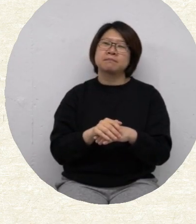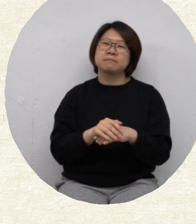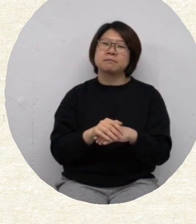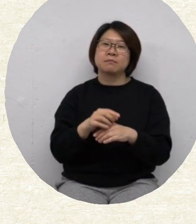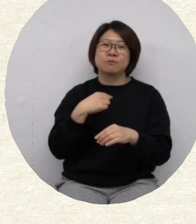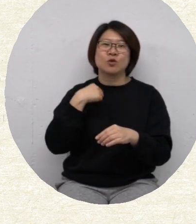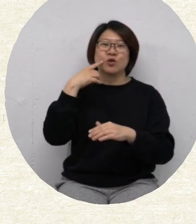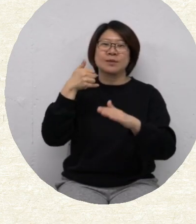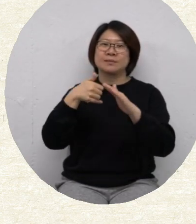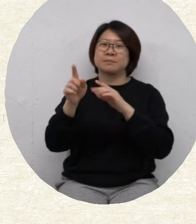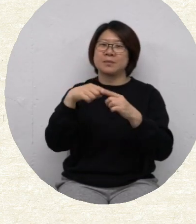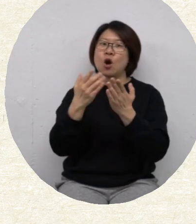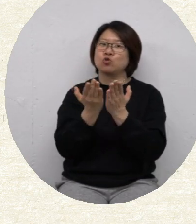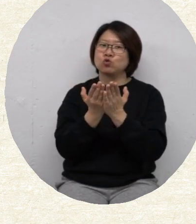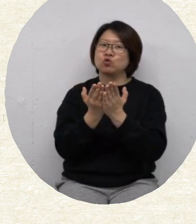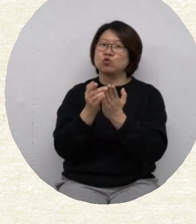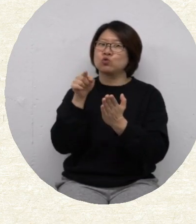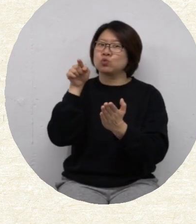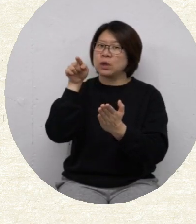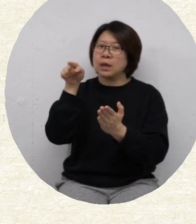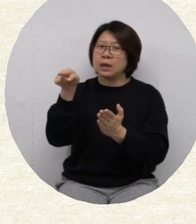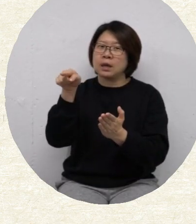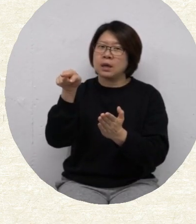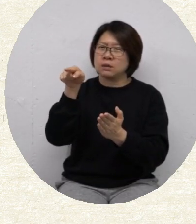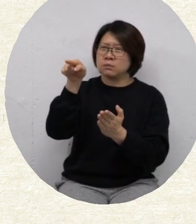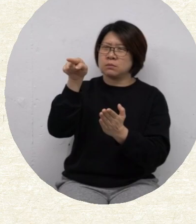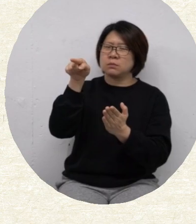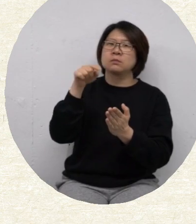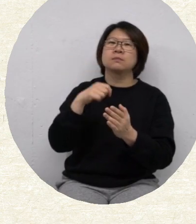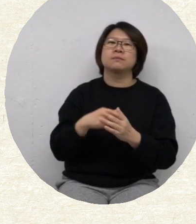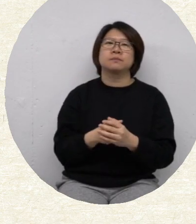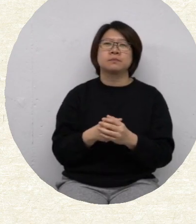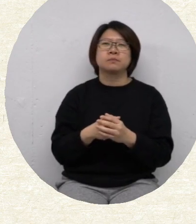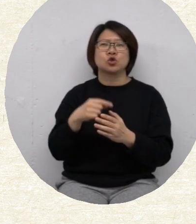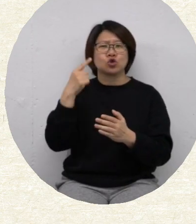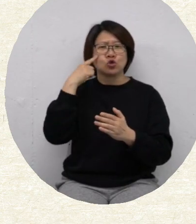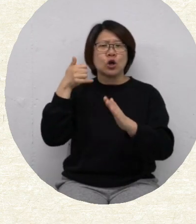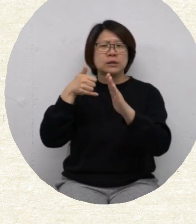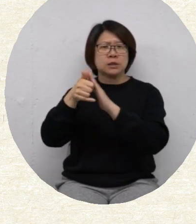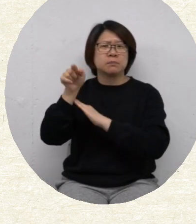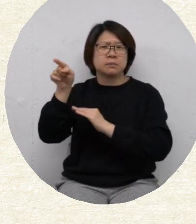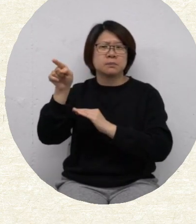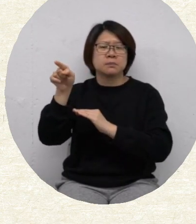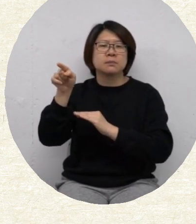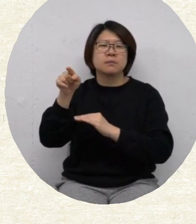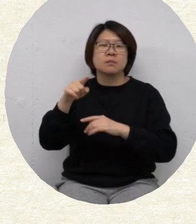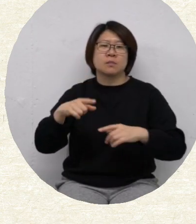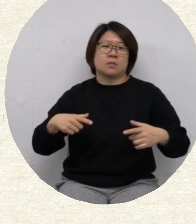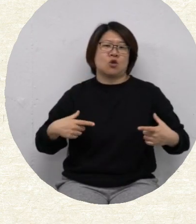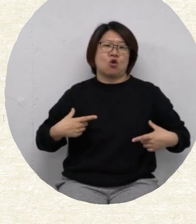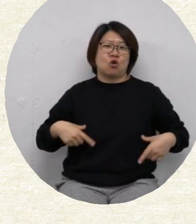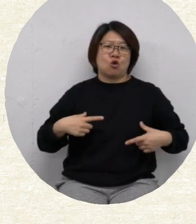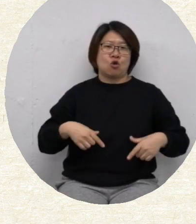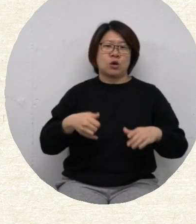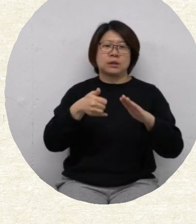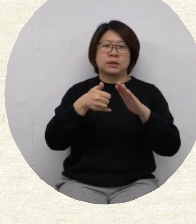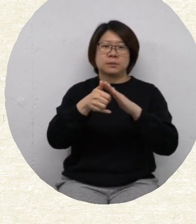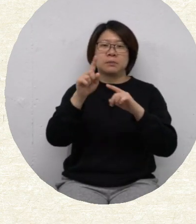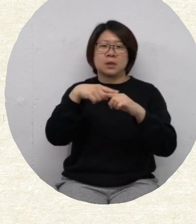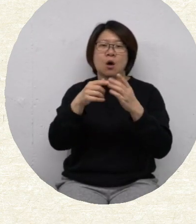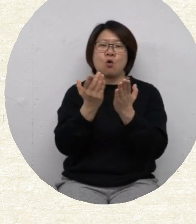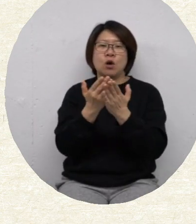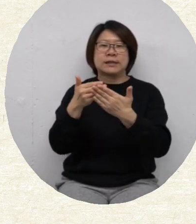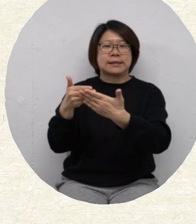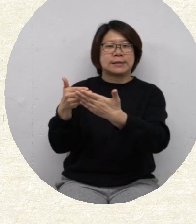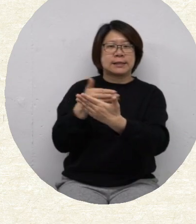Yeah. And I knew I wanted to be an artist. I wanted to study art. Right. And I didn't